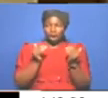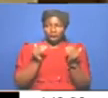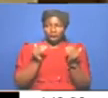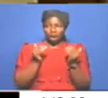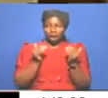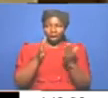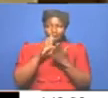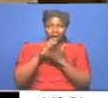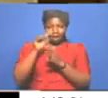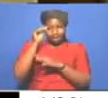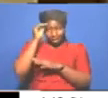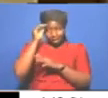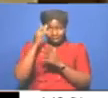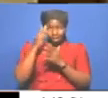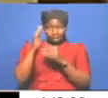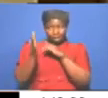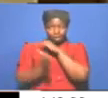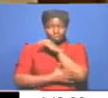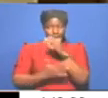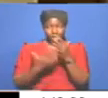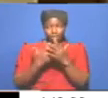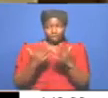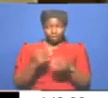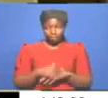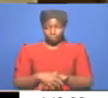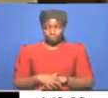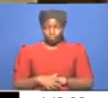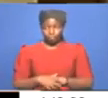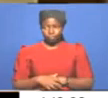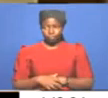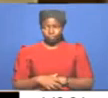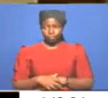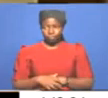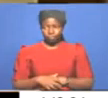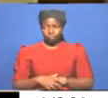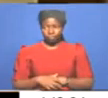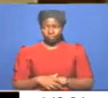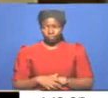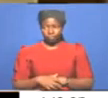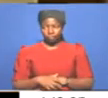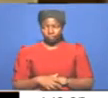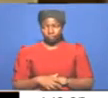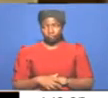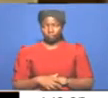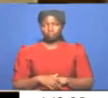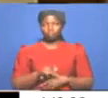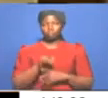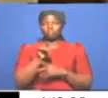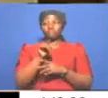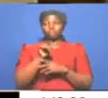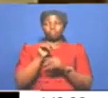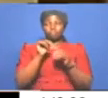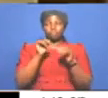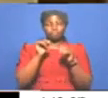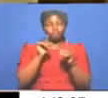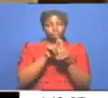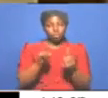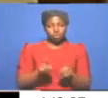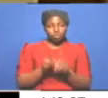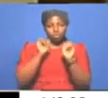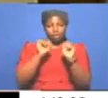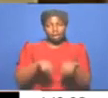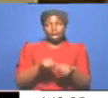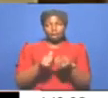which eventually might make them immune to this, to the respect of the human life, or